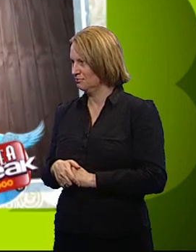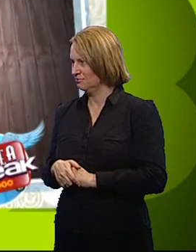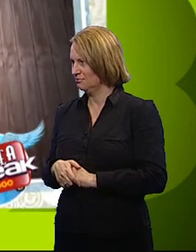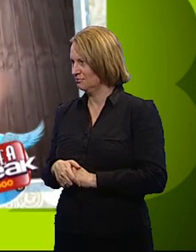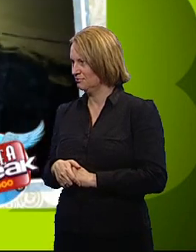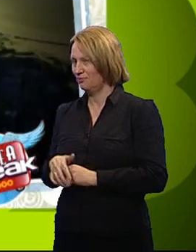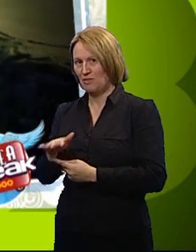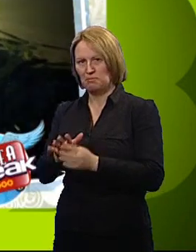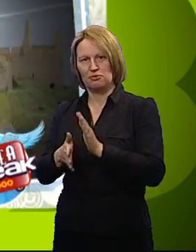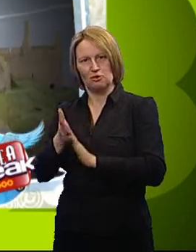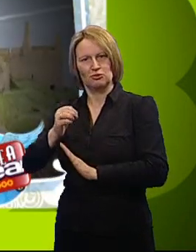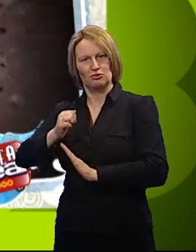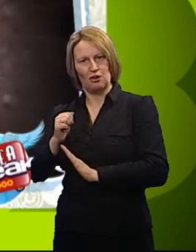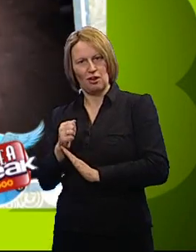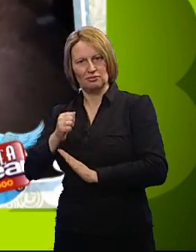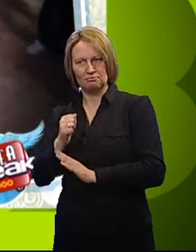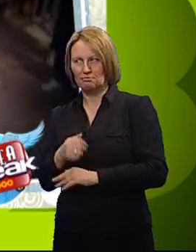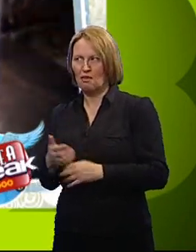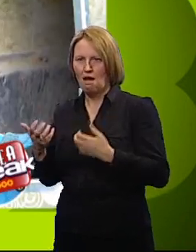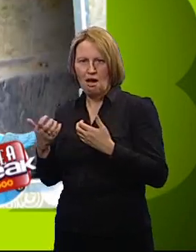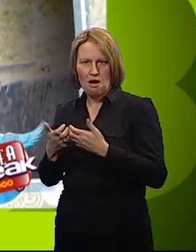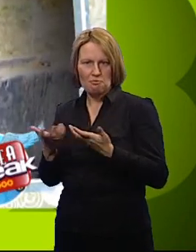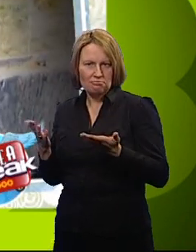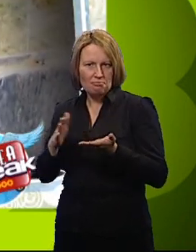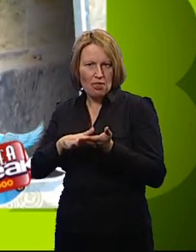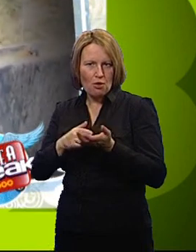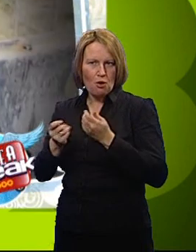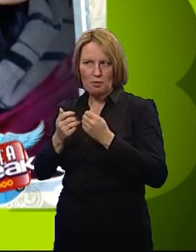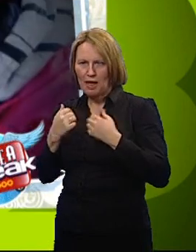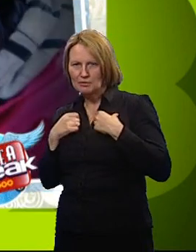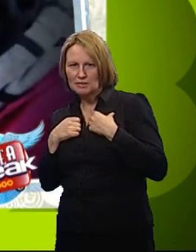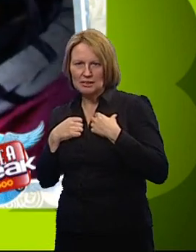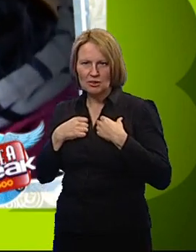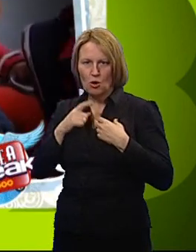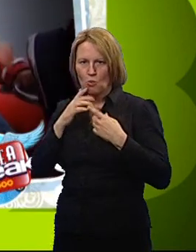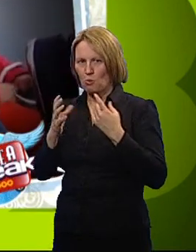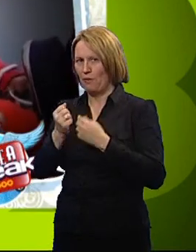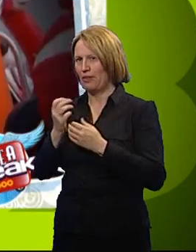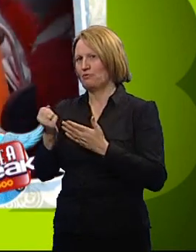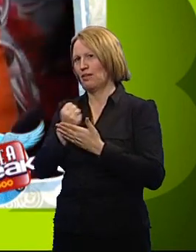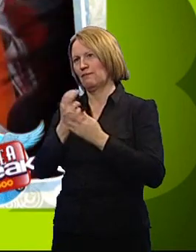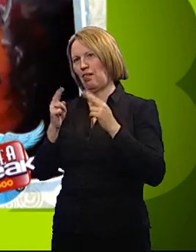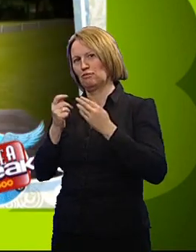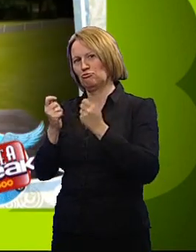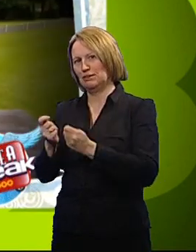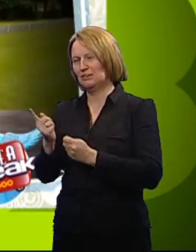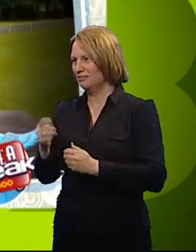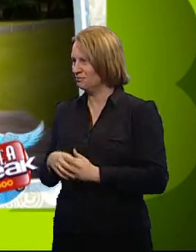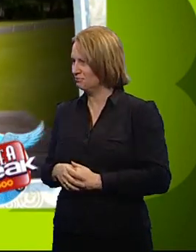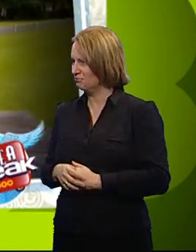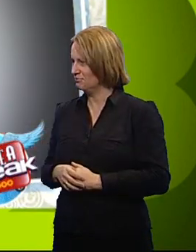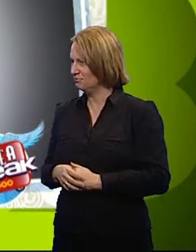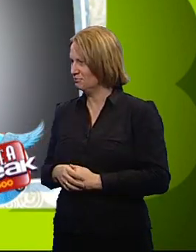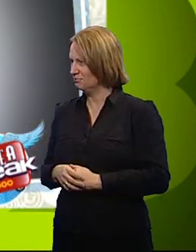No! So the Sandhus are off to Scotland, but how will Mum cope with all the activities? And who will win that